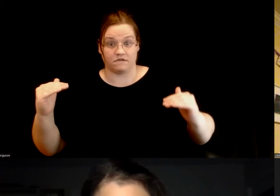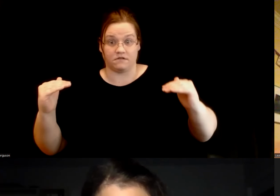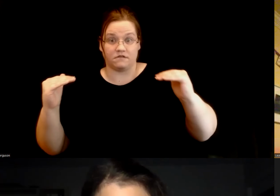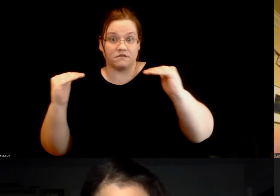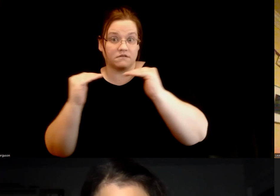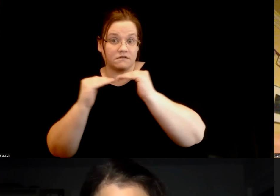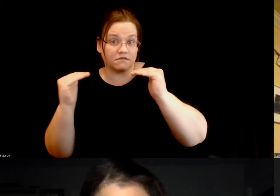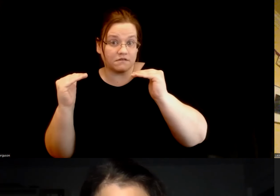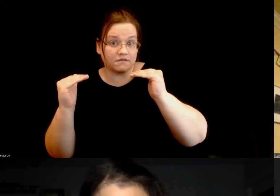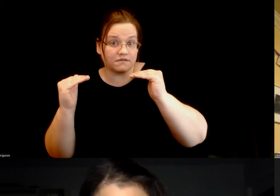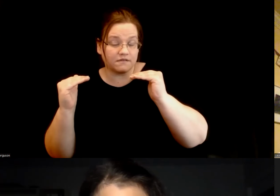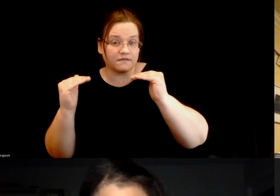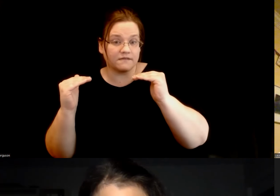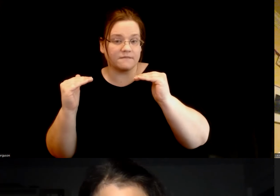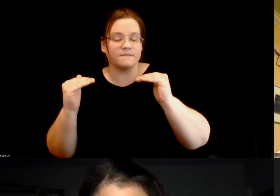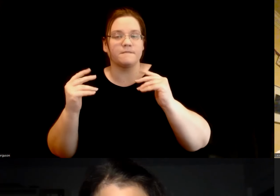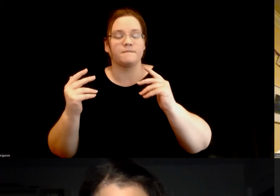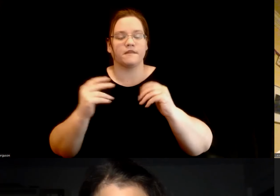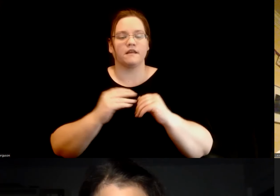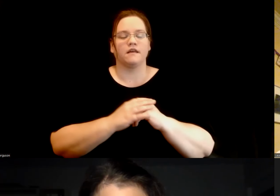patients who are in the trials?